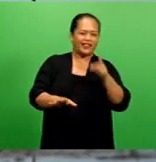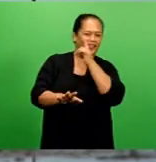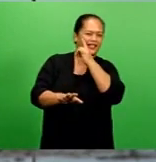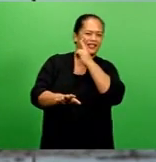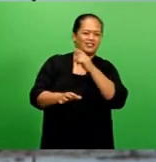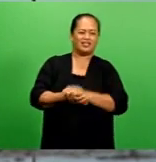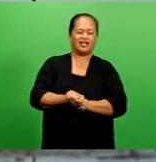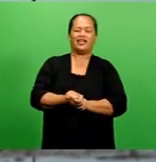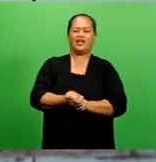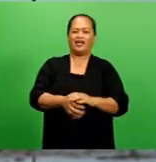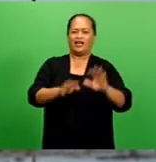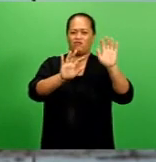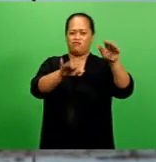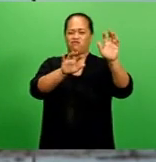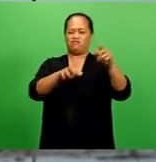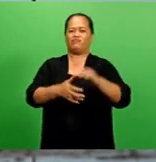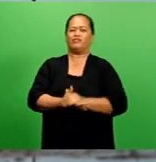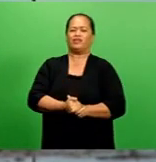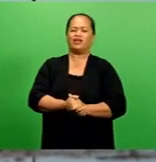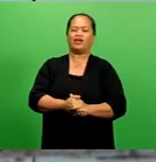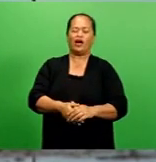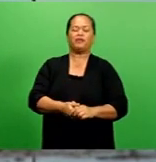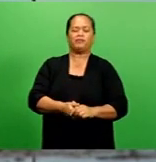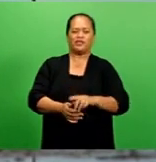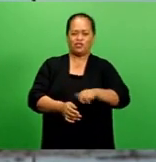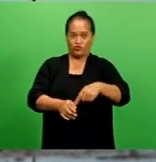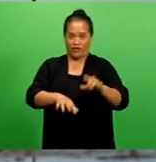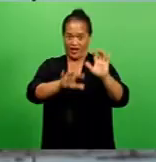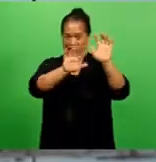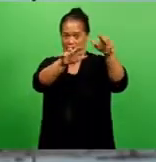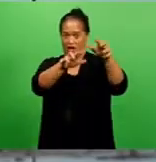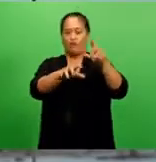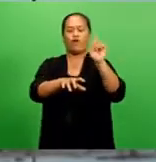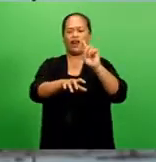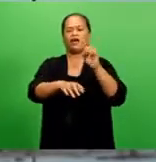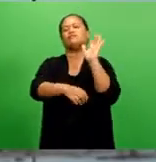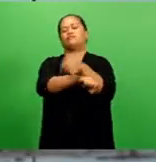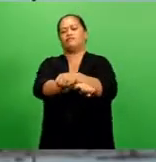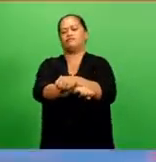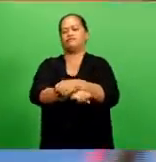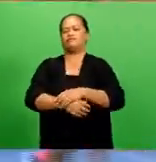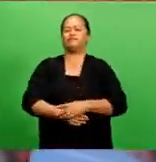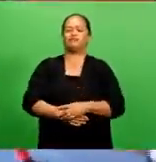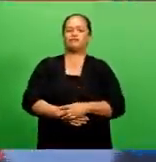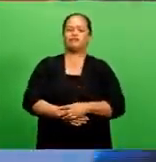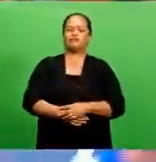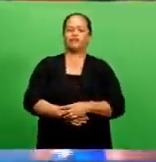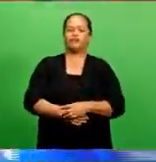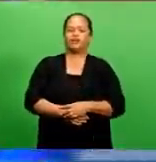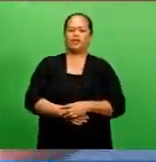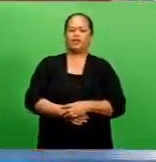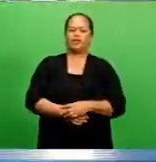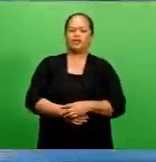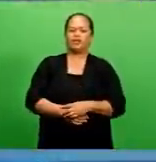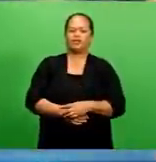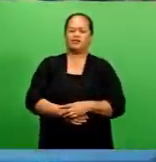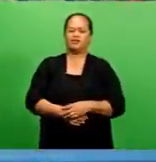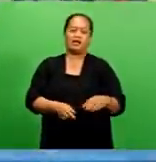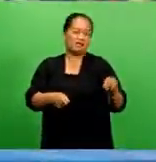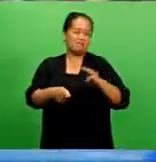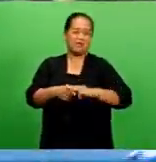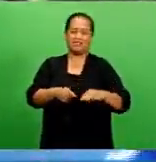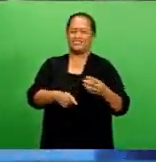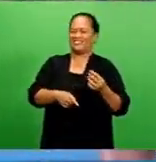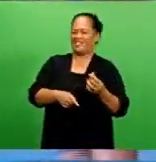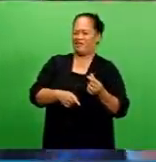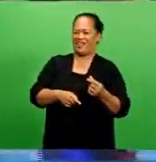Dragons 26-18 in the final today. Tale Materukula reports. The message was simple: